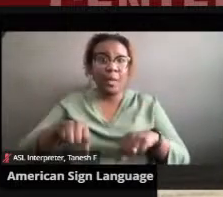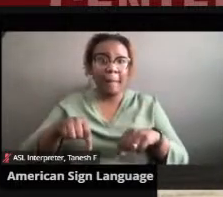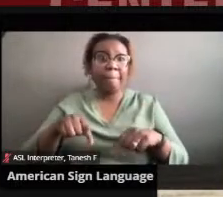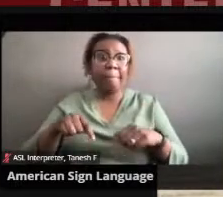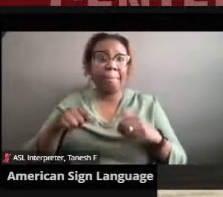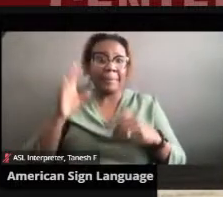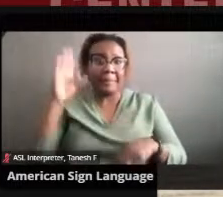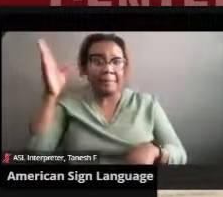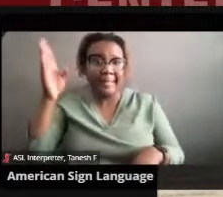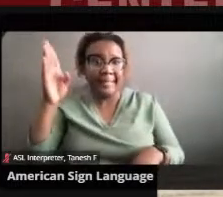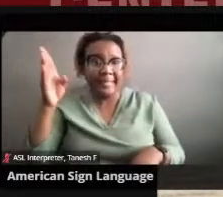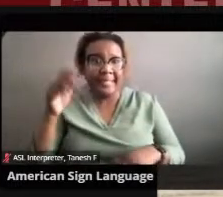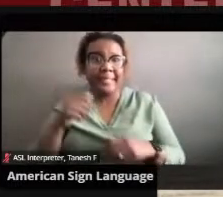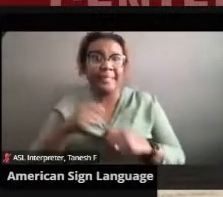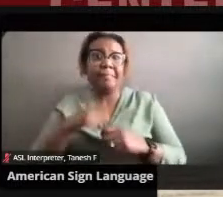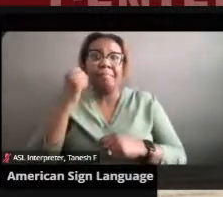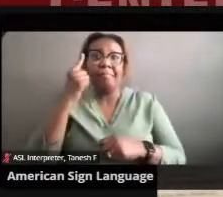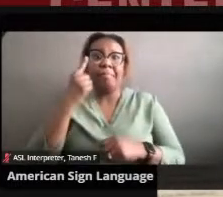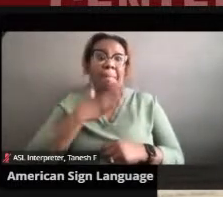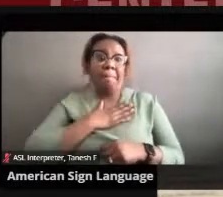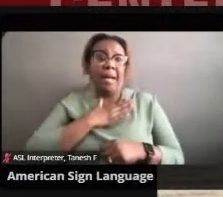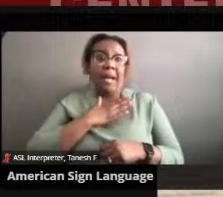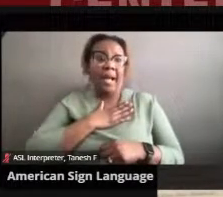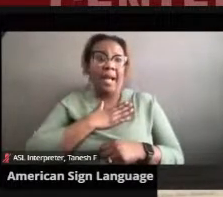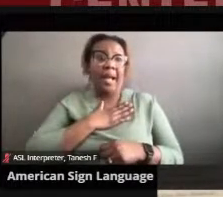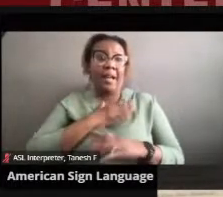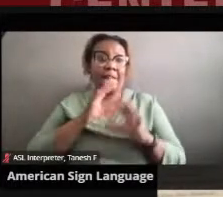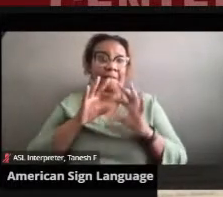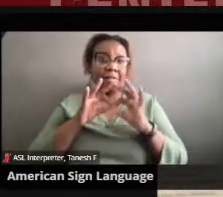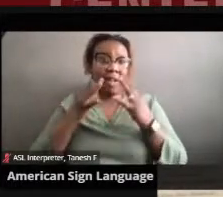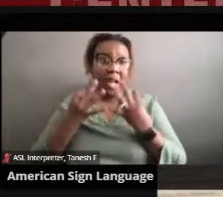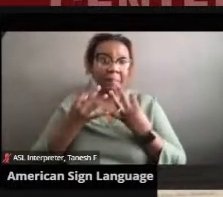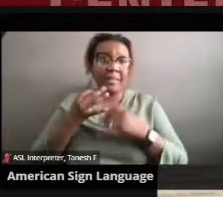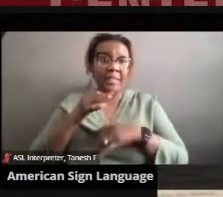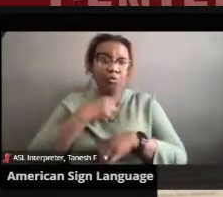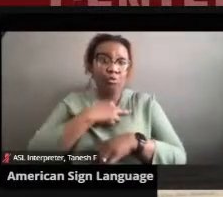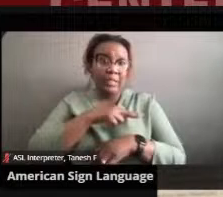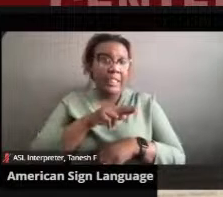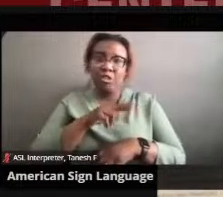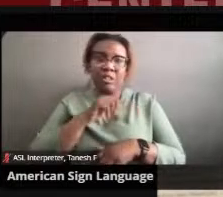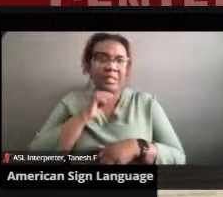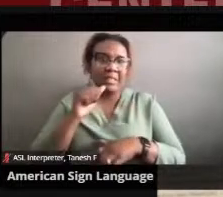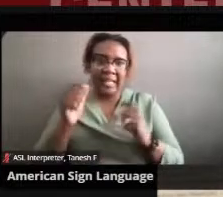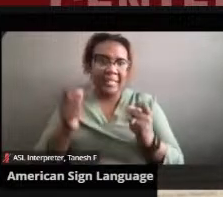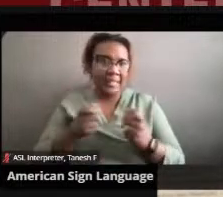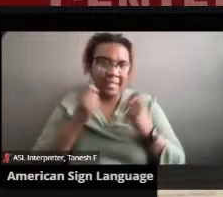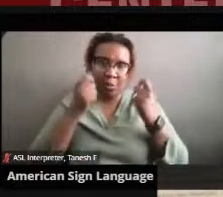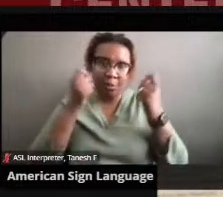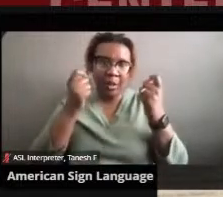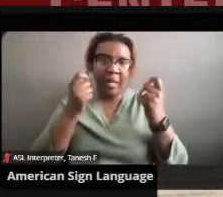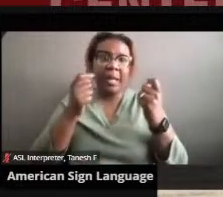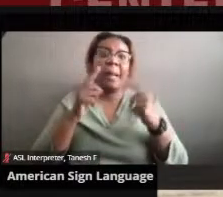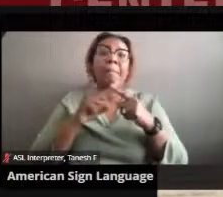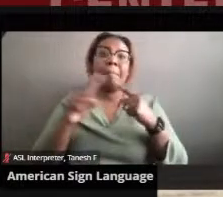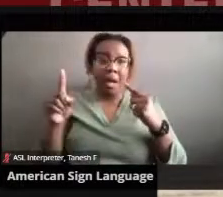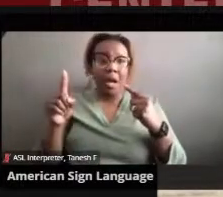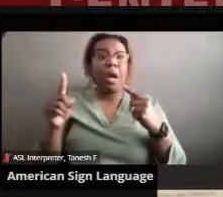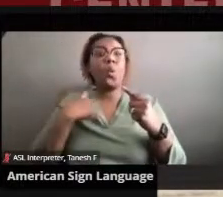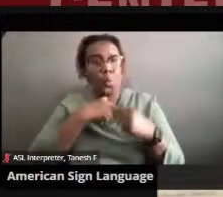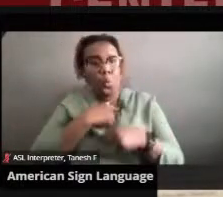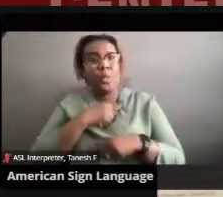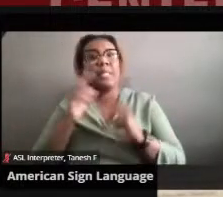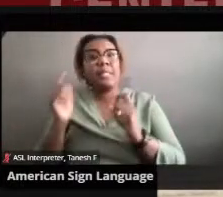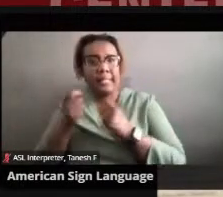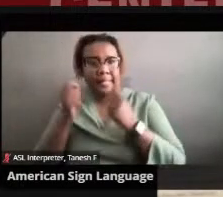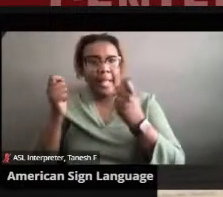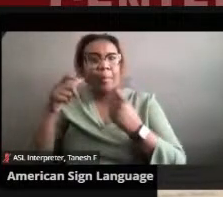day that we celebrate in my faith tradition, but one that has an inextricable link to the upcoming holiday of Passover.